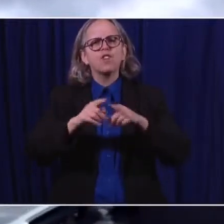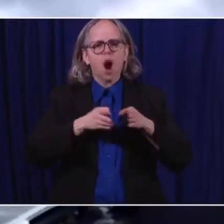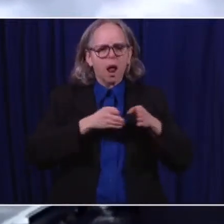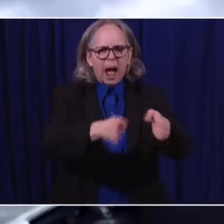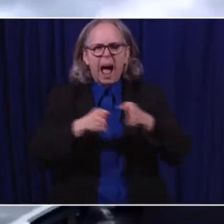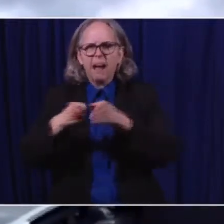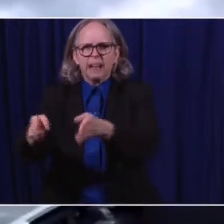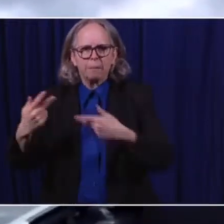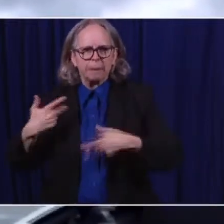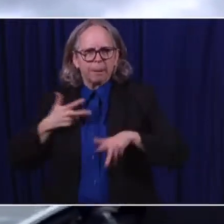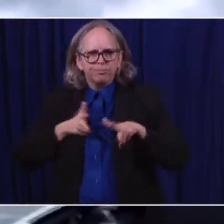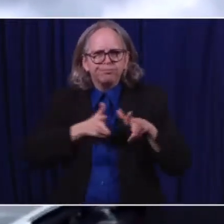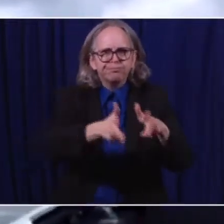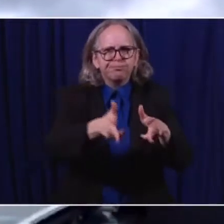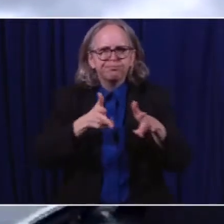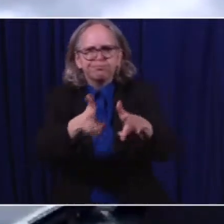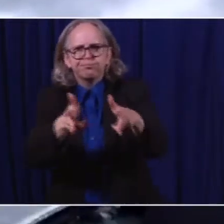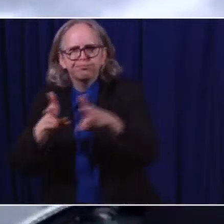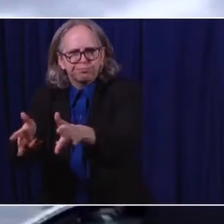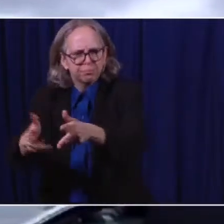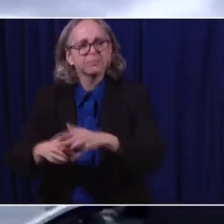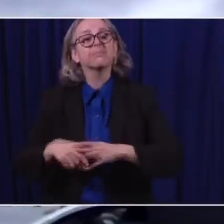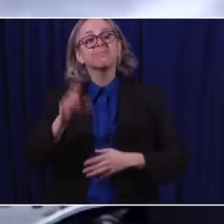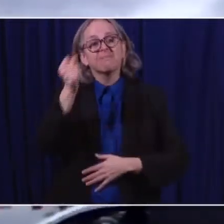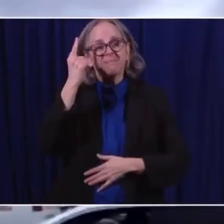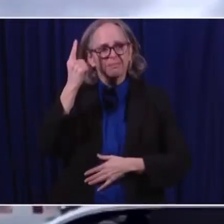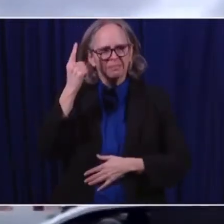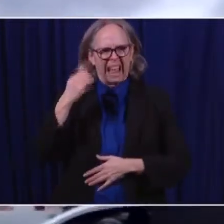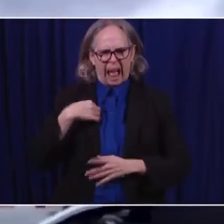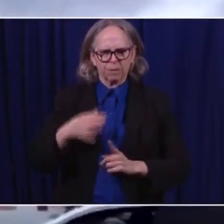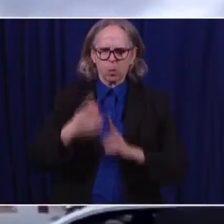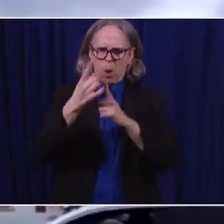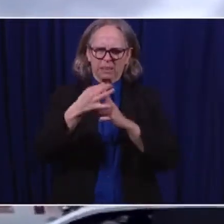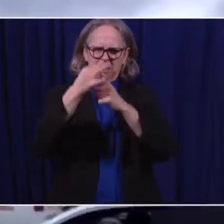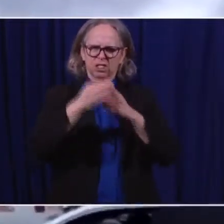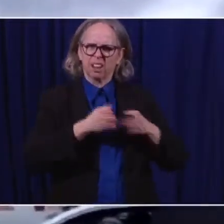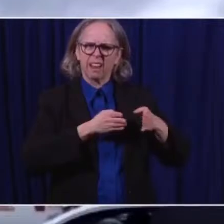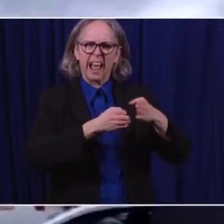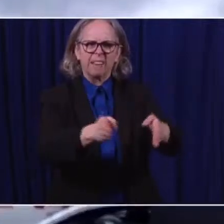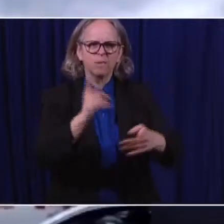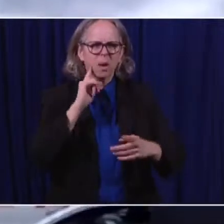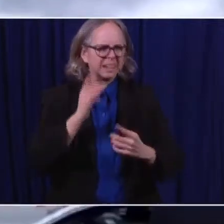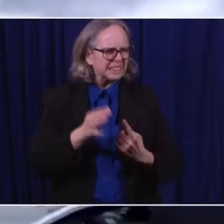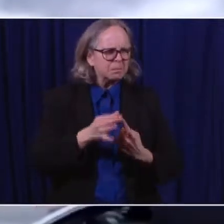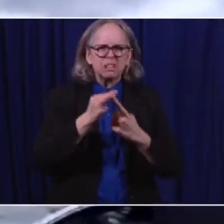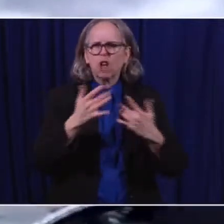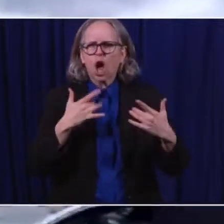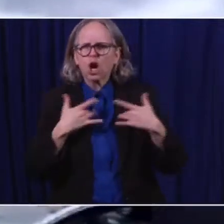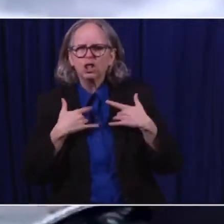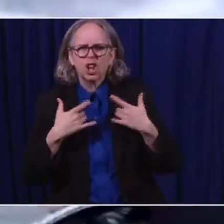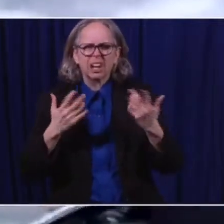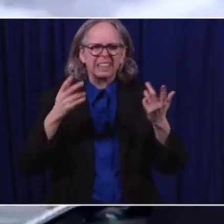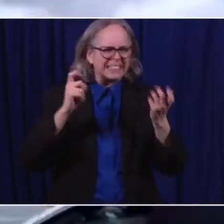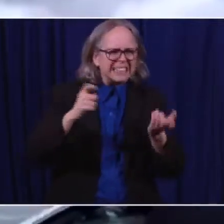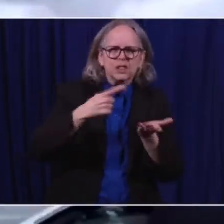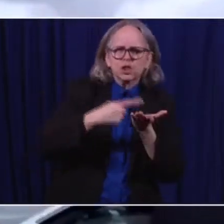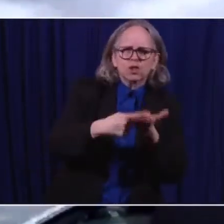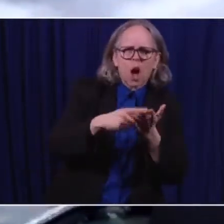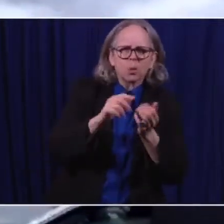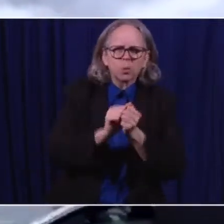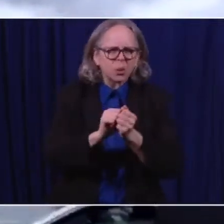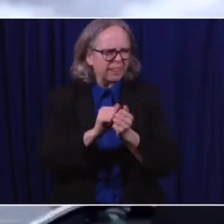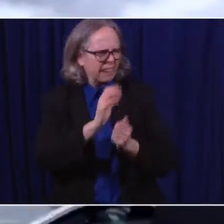an extra lane for those that may have extra concerns or questions that need to talk through. And that's staffed by our clinical pharmacist staff that are